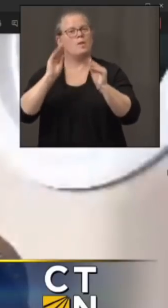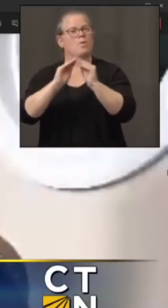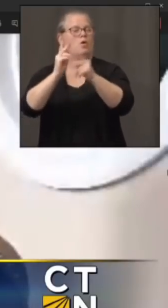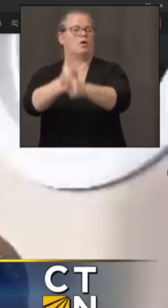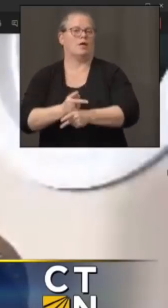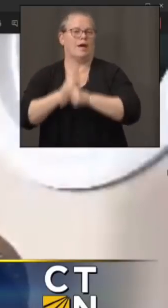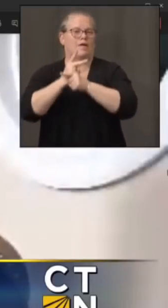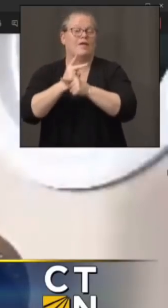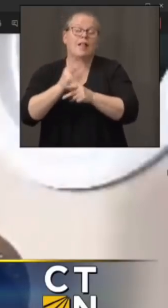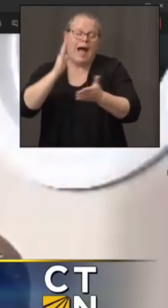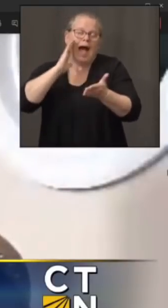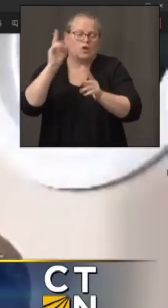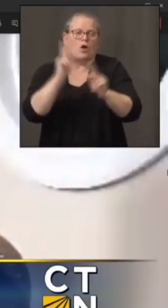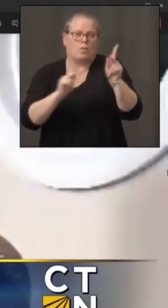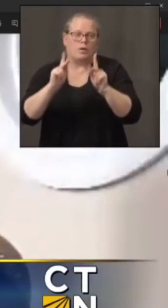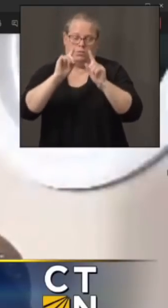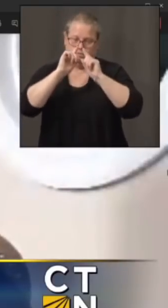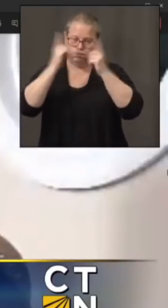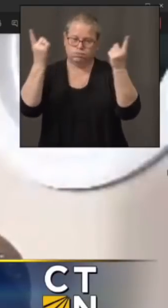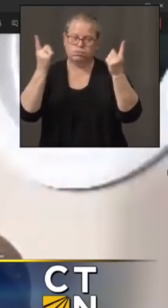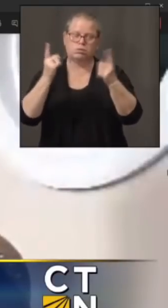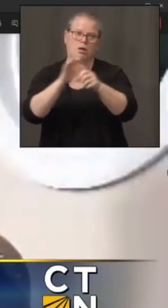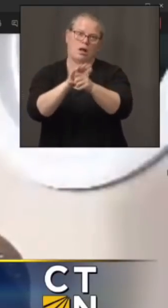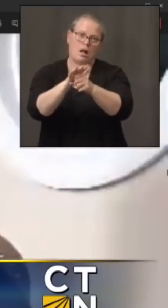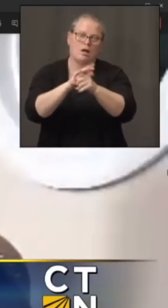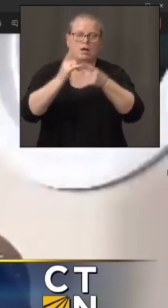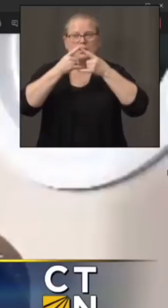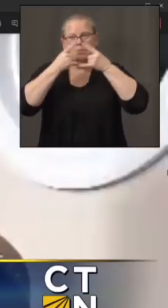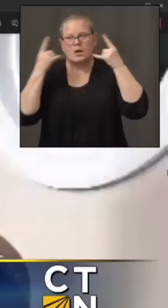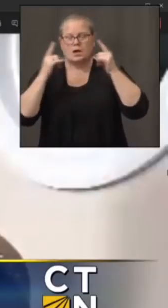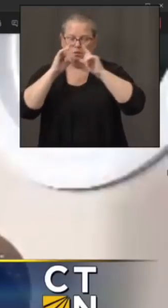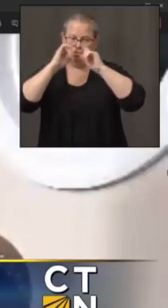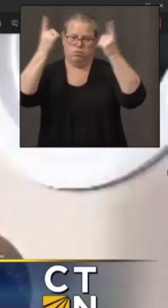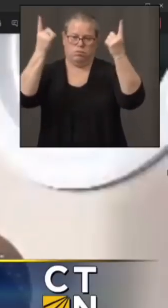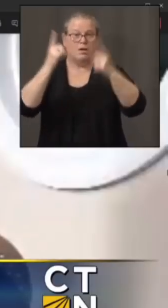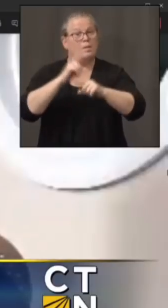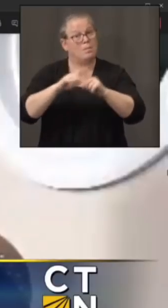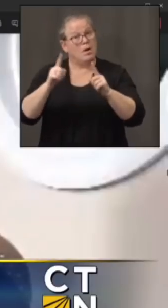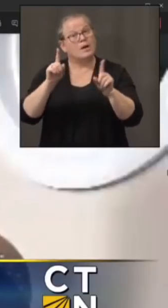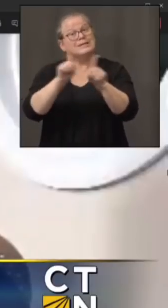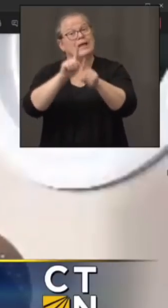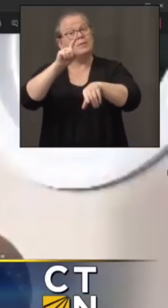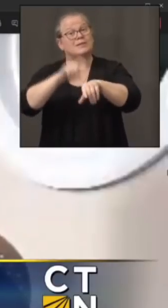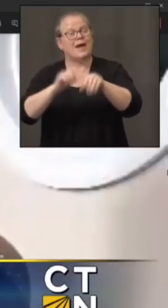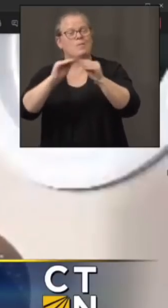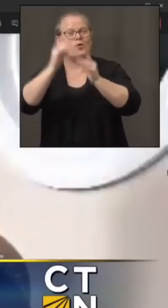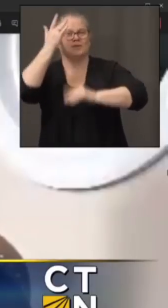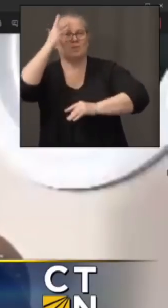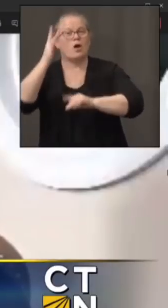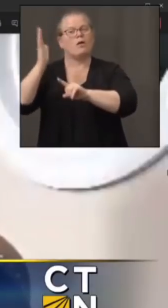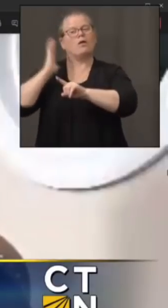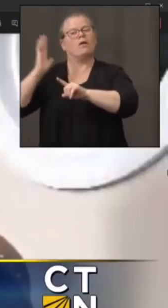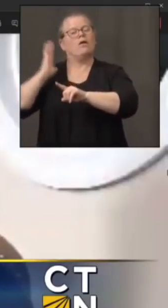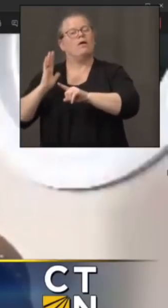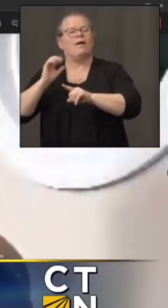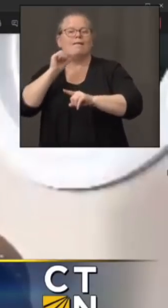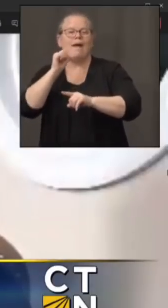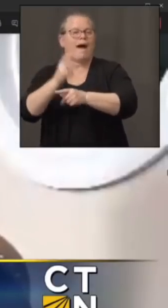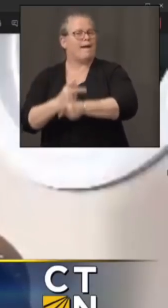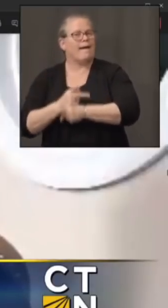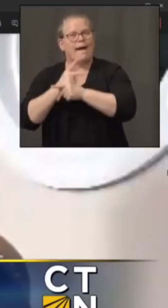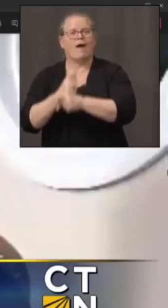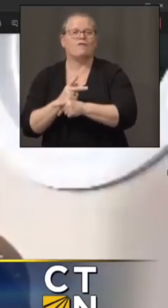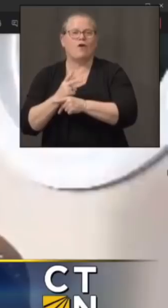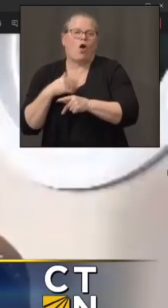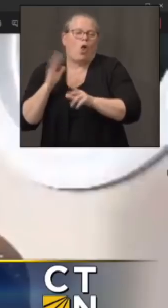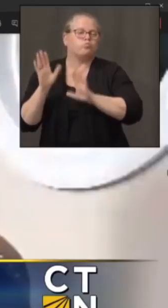getting exhausted, they're also getting smarter. And so even people who are not being as cautious maybe as they were at the outset, they're doing things